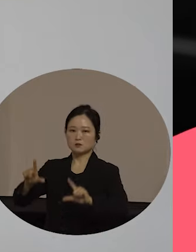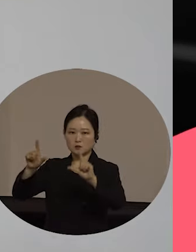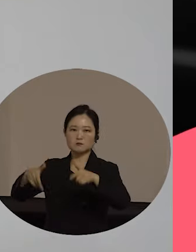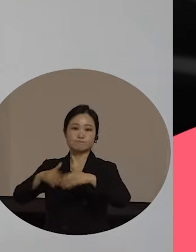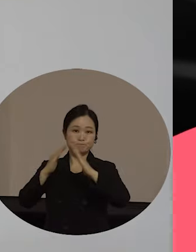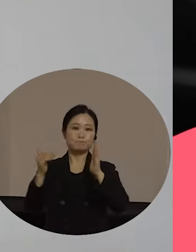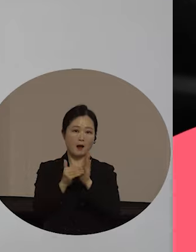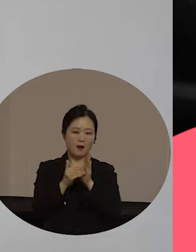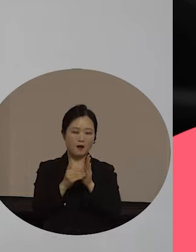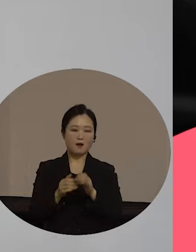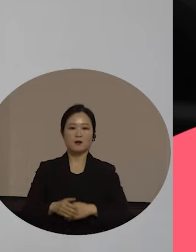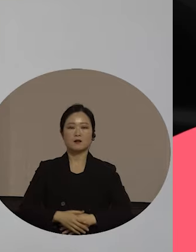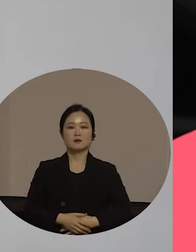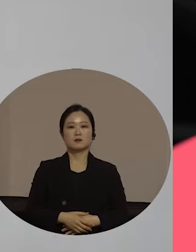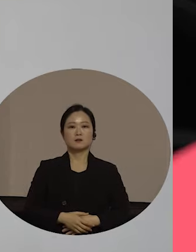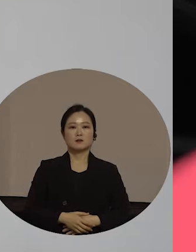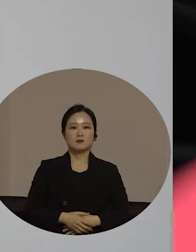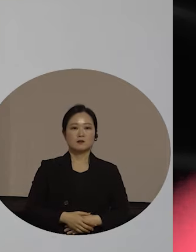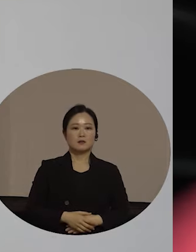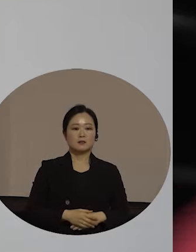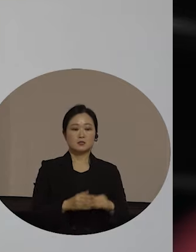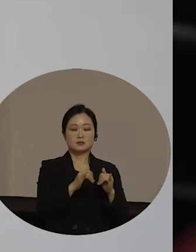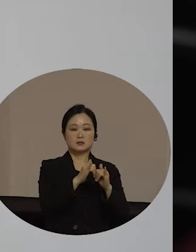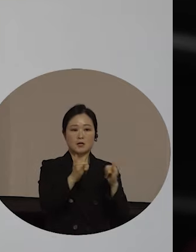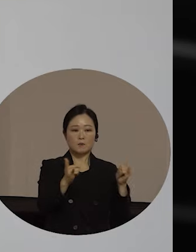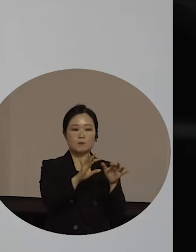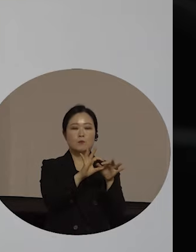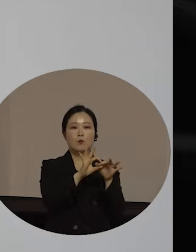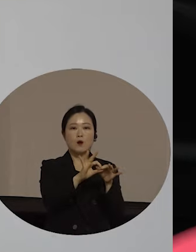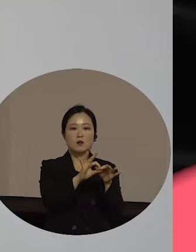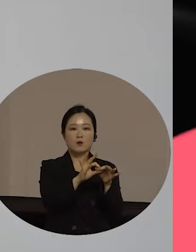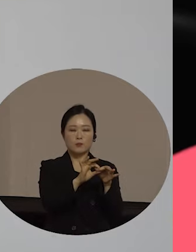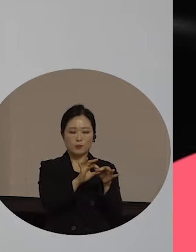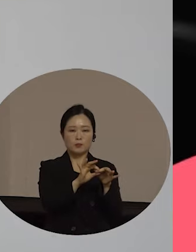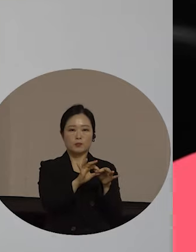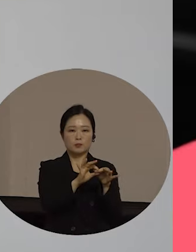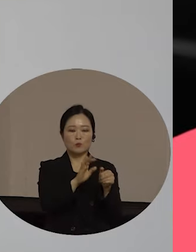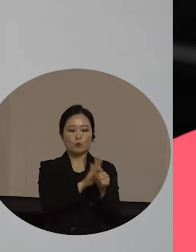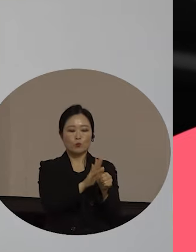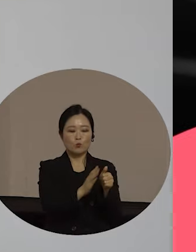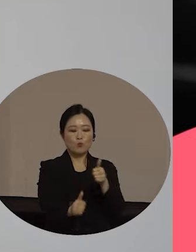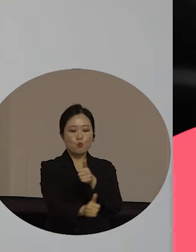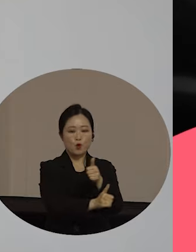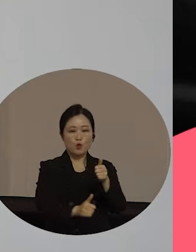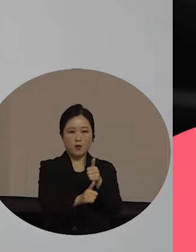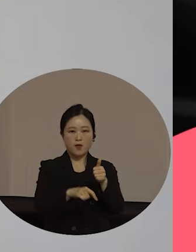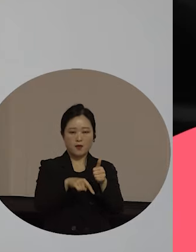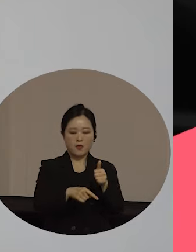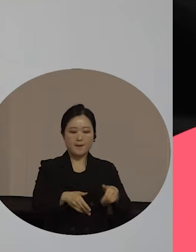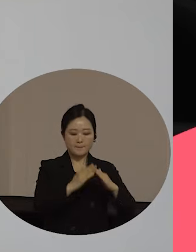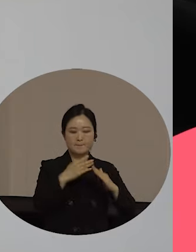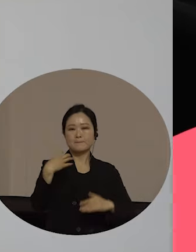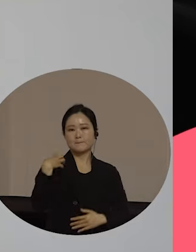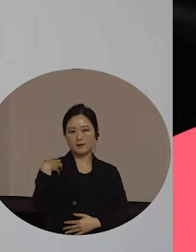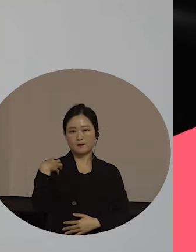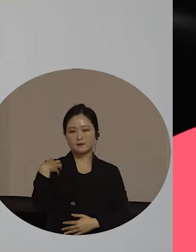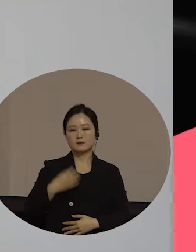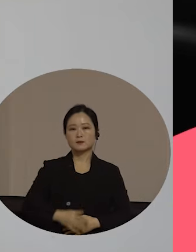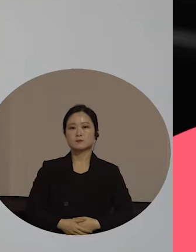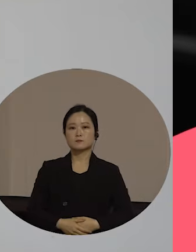the Humanities. And it currently operates in 60 schools across 31 districts and 9 states.